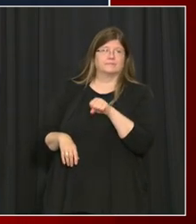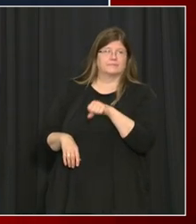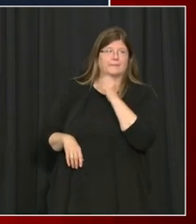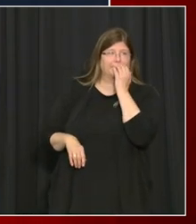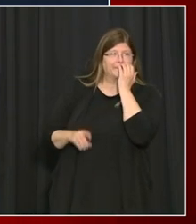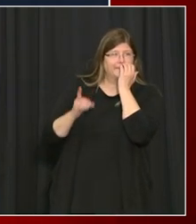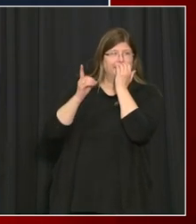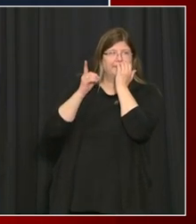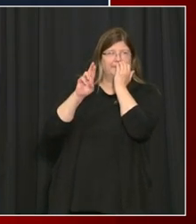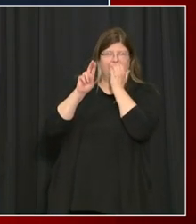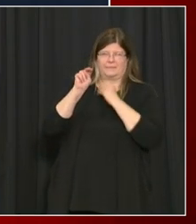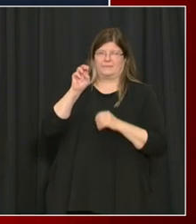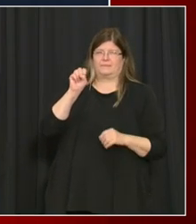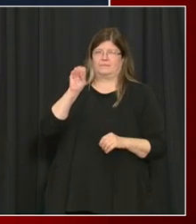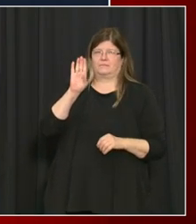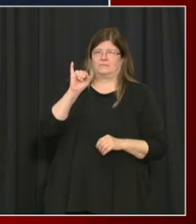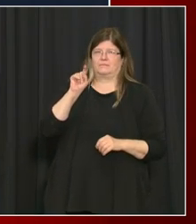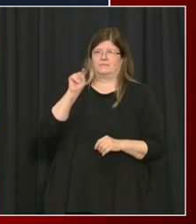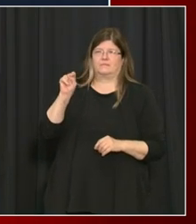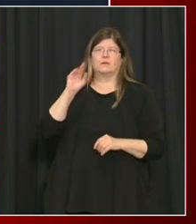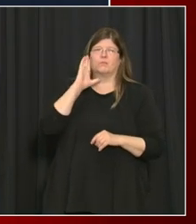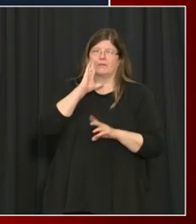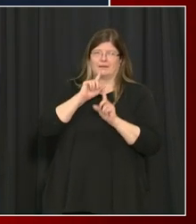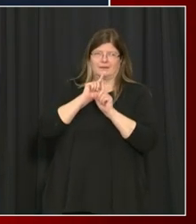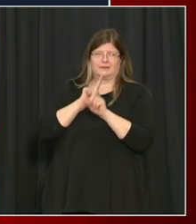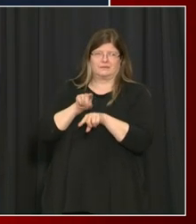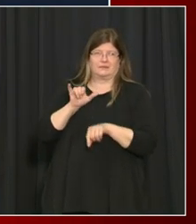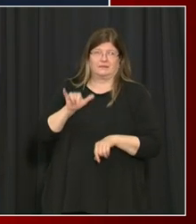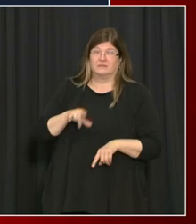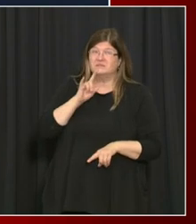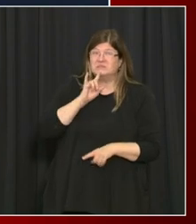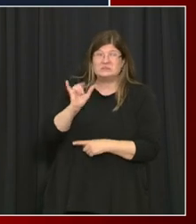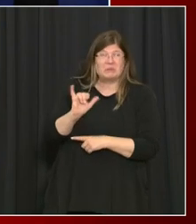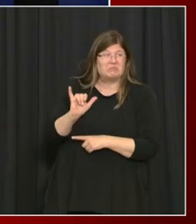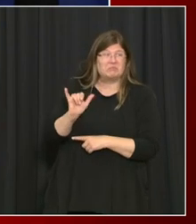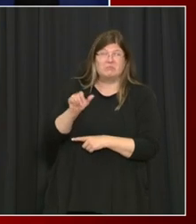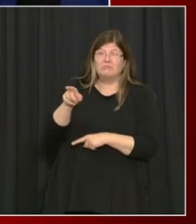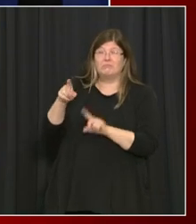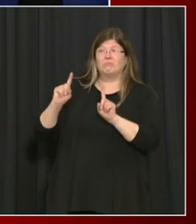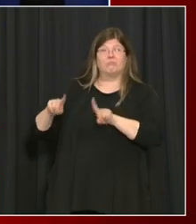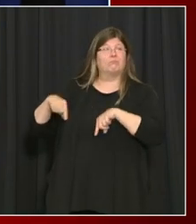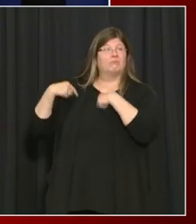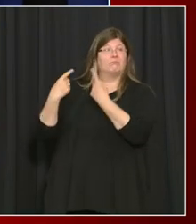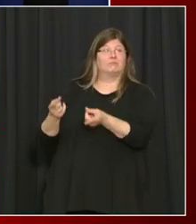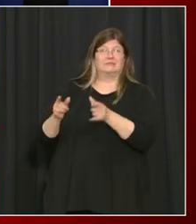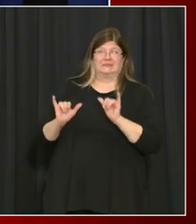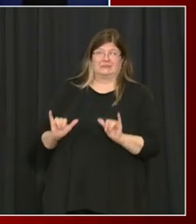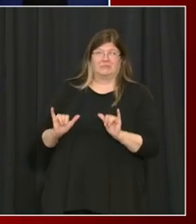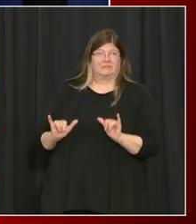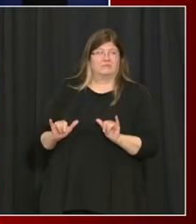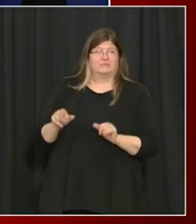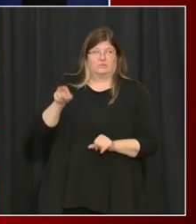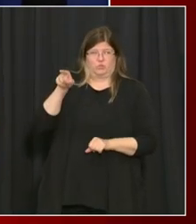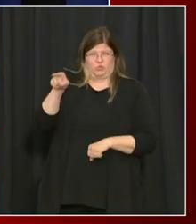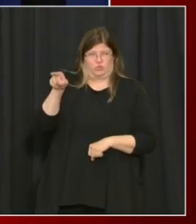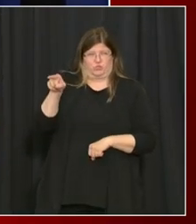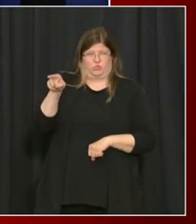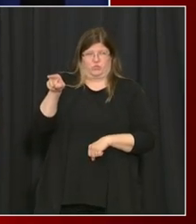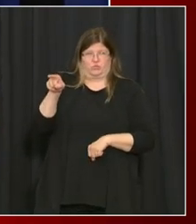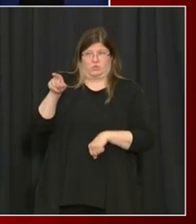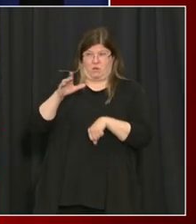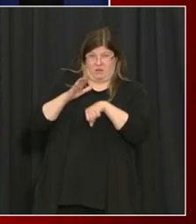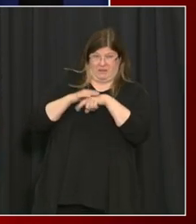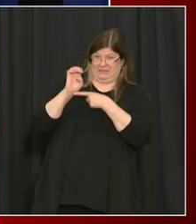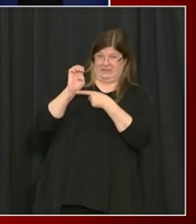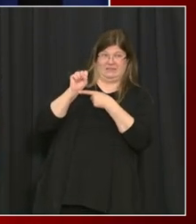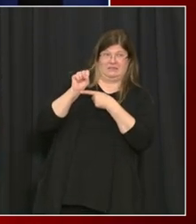was last updated. So as you have just stated, it is when you are on essential activities and when